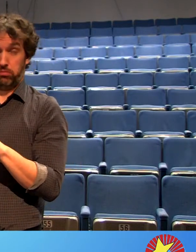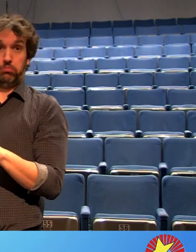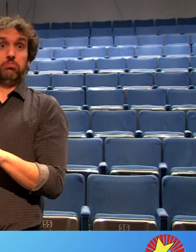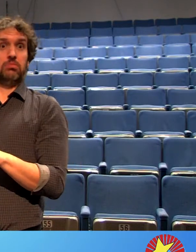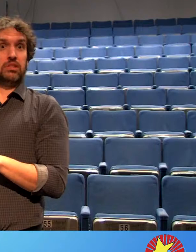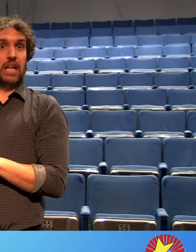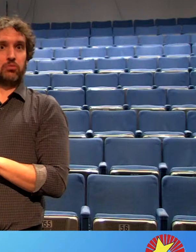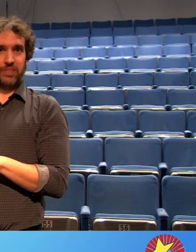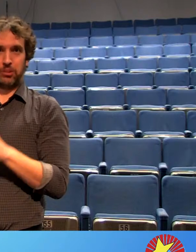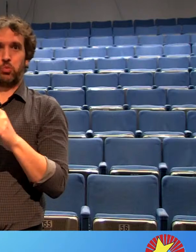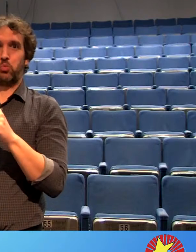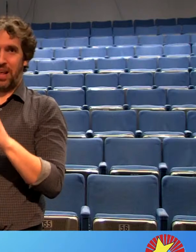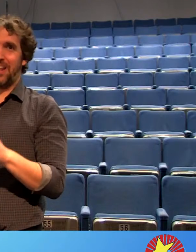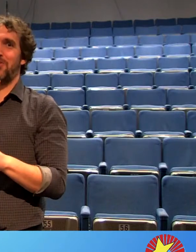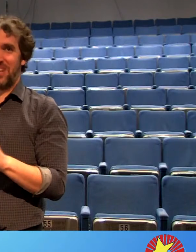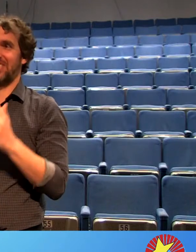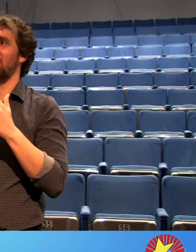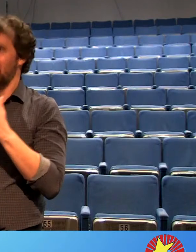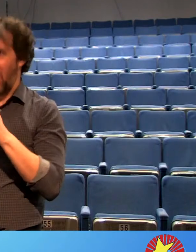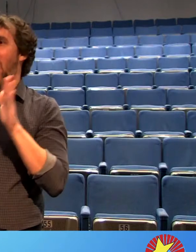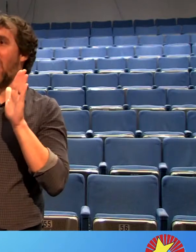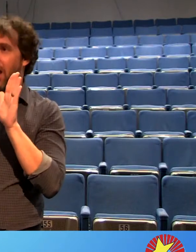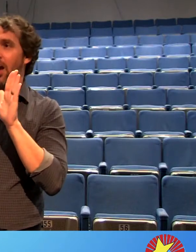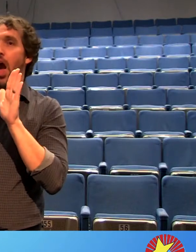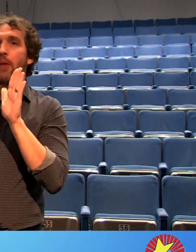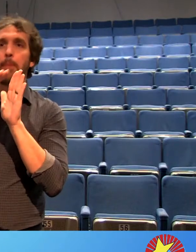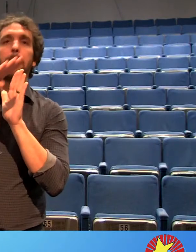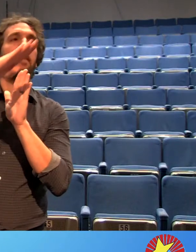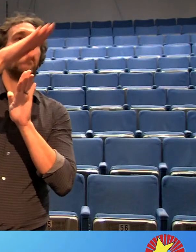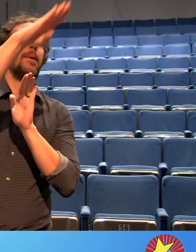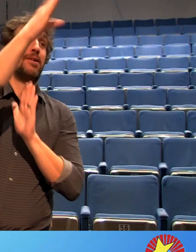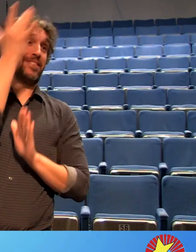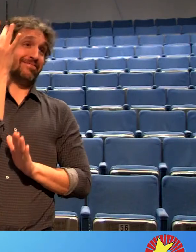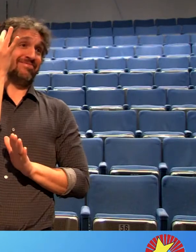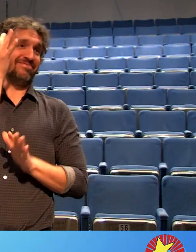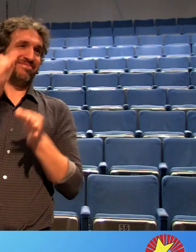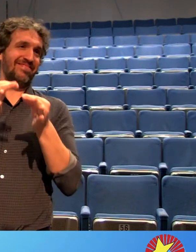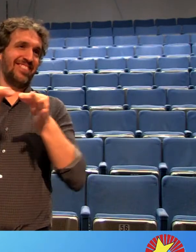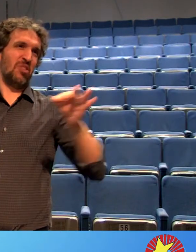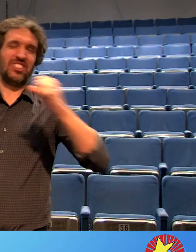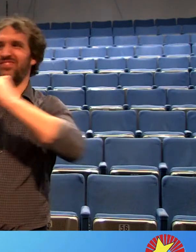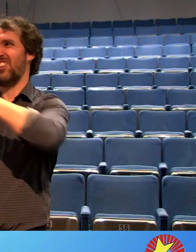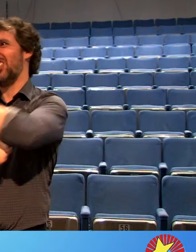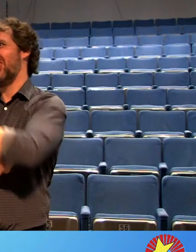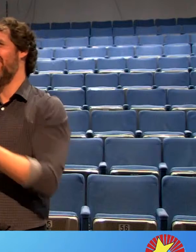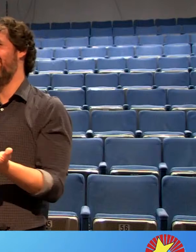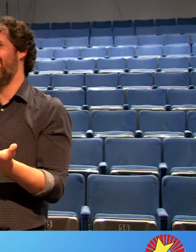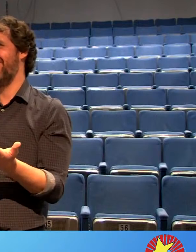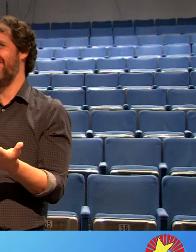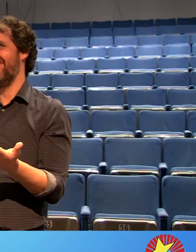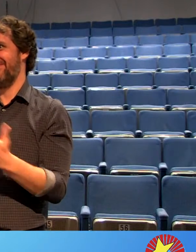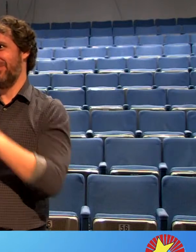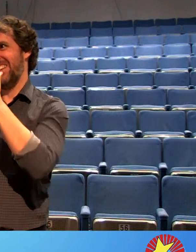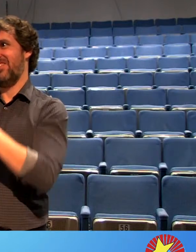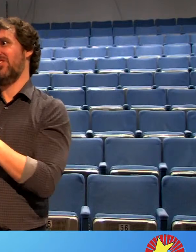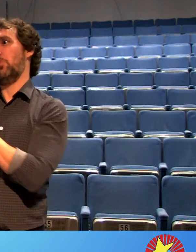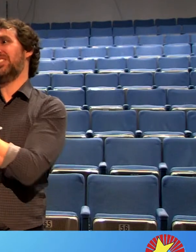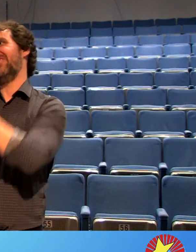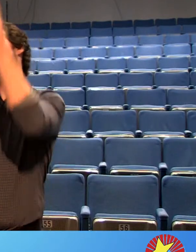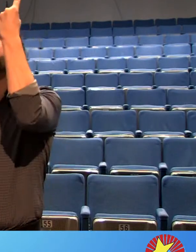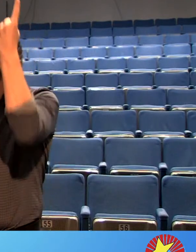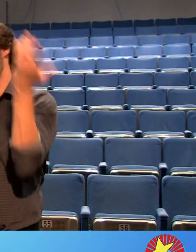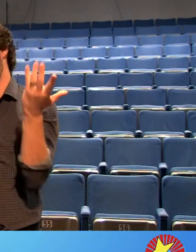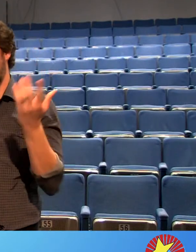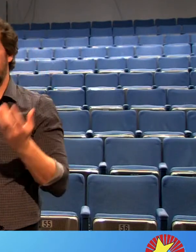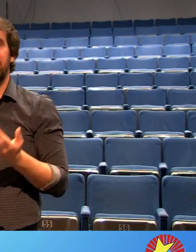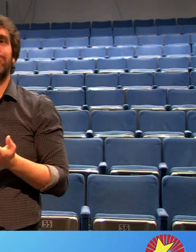would come to us at kindergarten with no language or vocabulary. In second grade, after being involved in the bilingual grammar curriculum and that